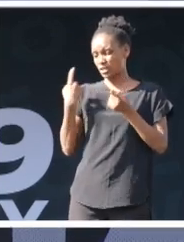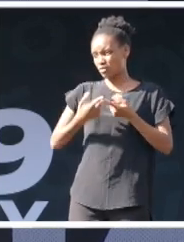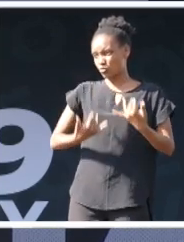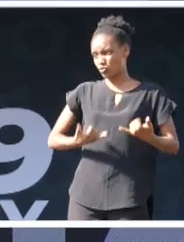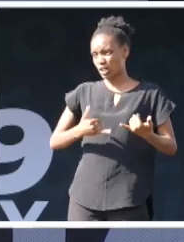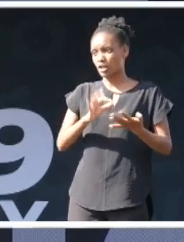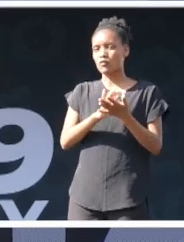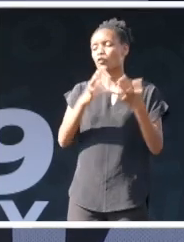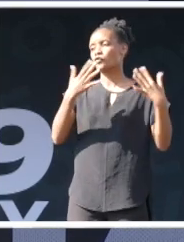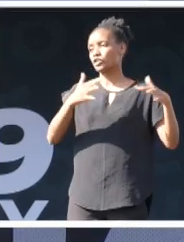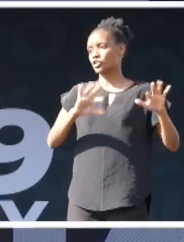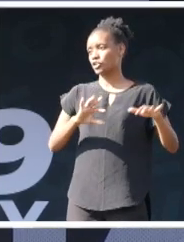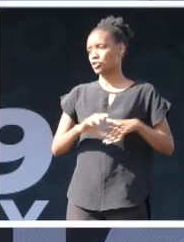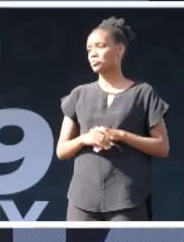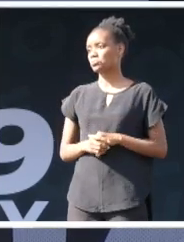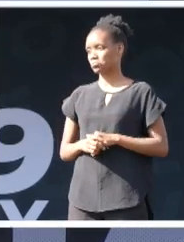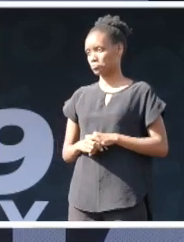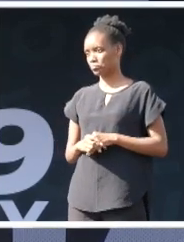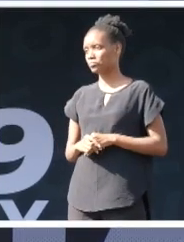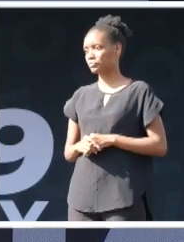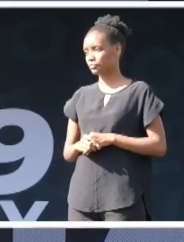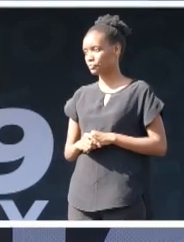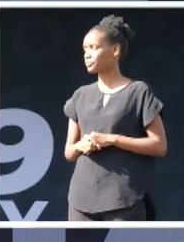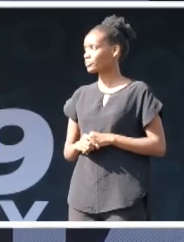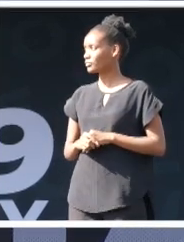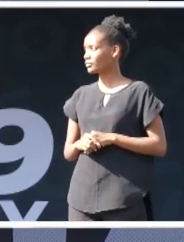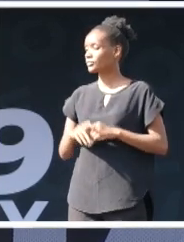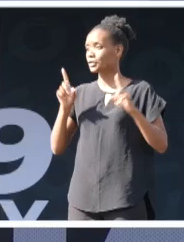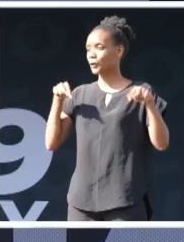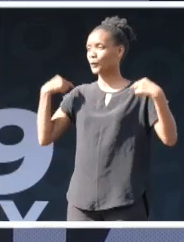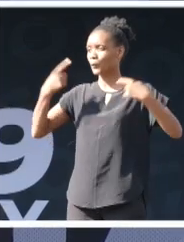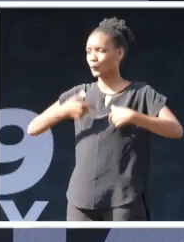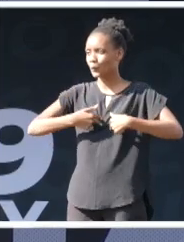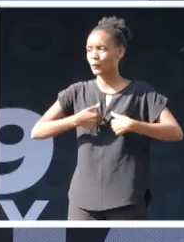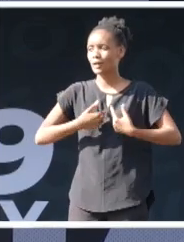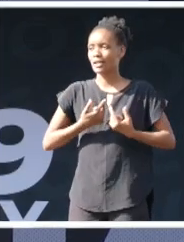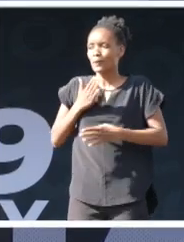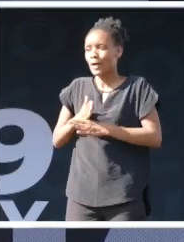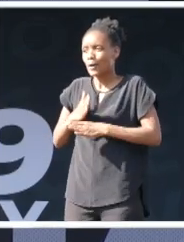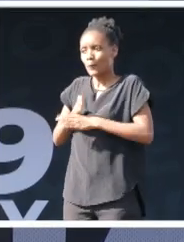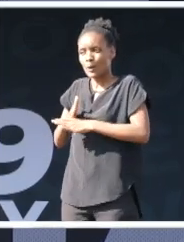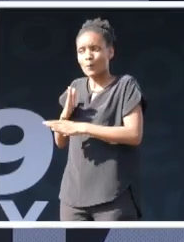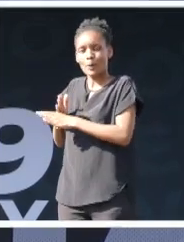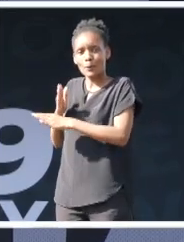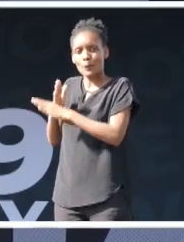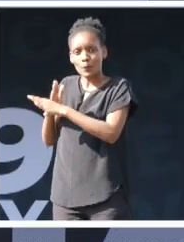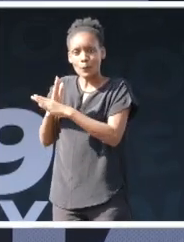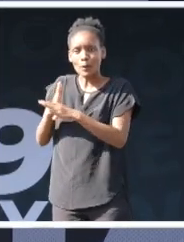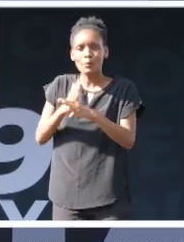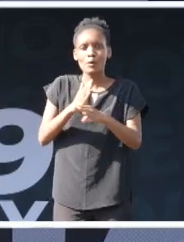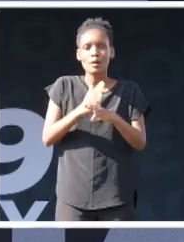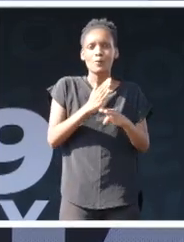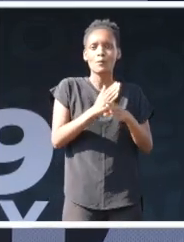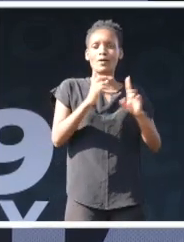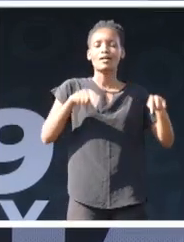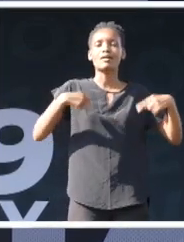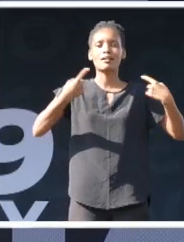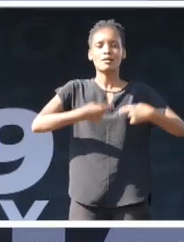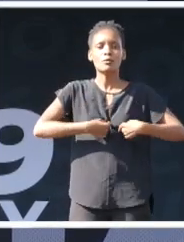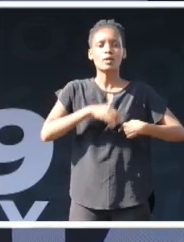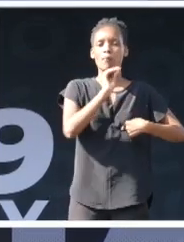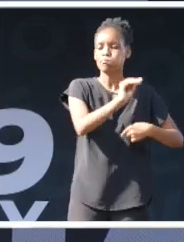have done, we are present in many towns in South Africa, in many townships in South